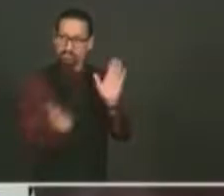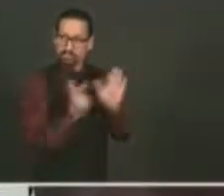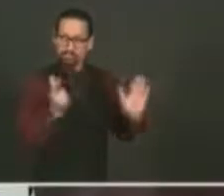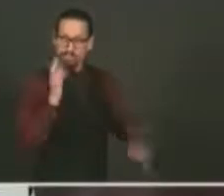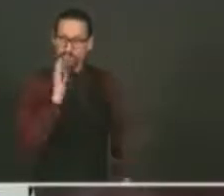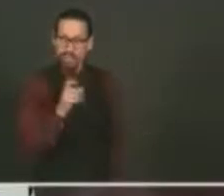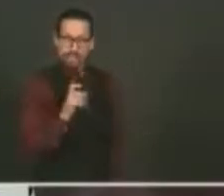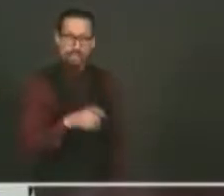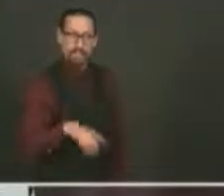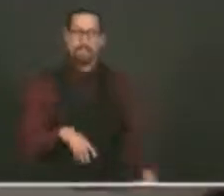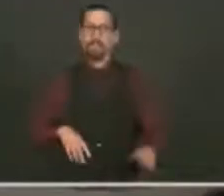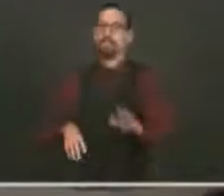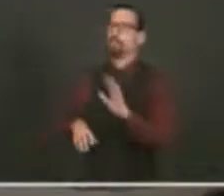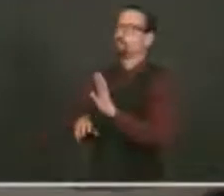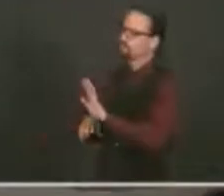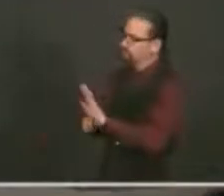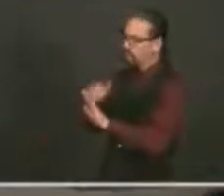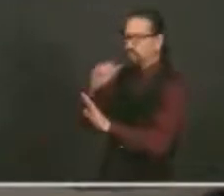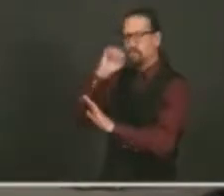details.